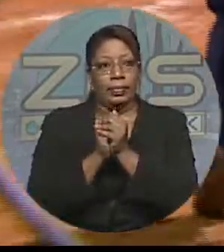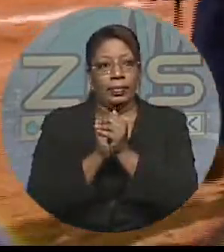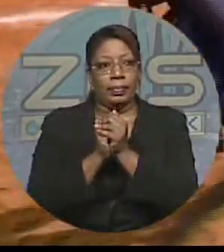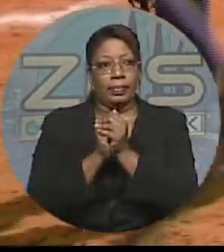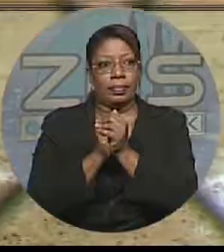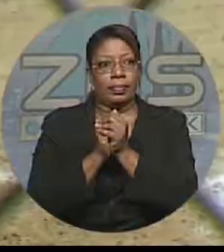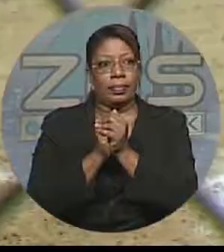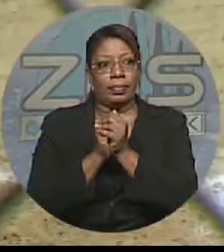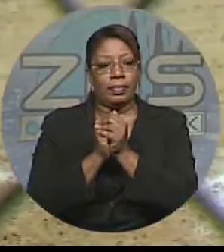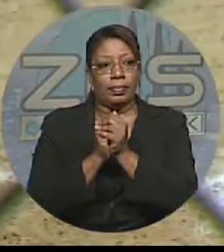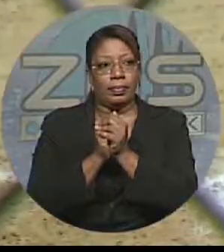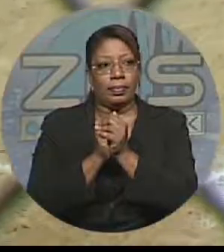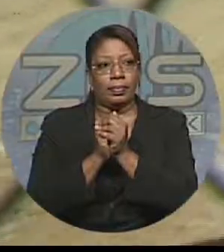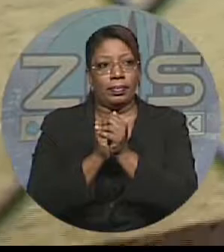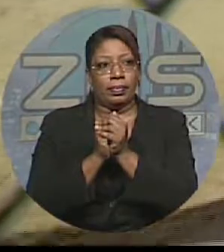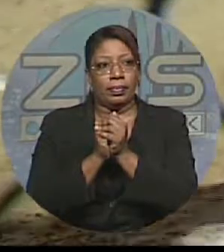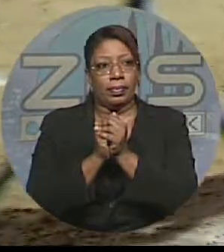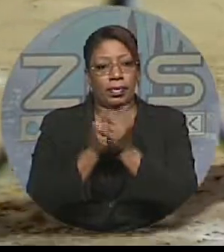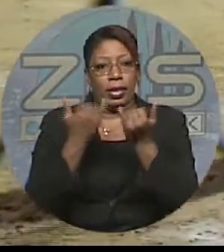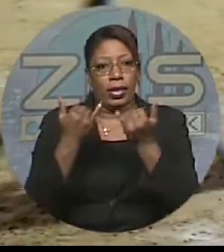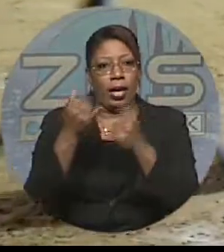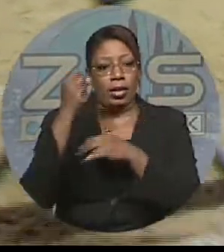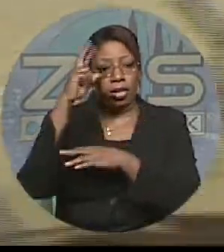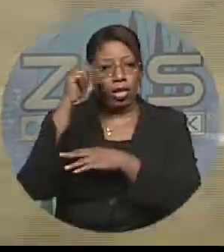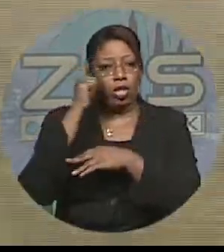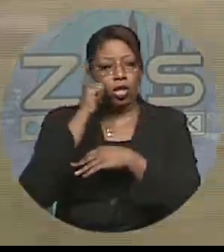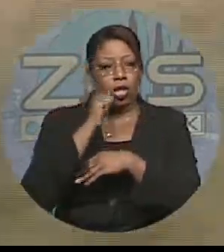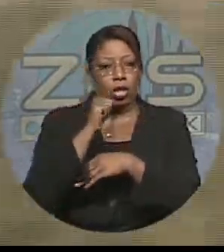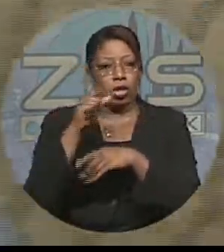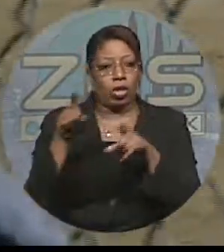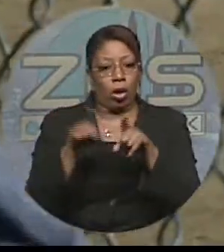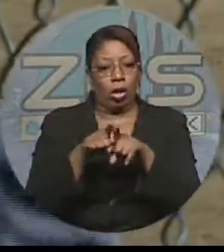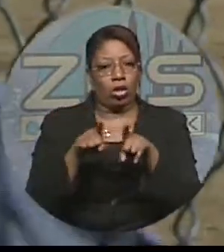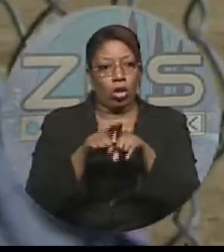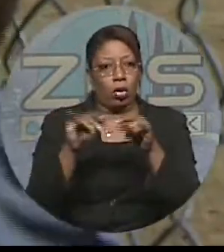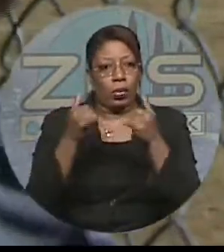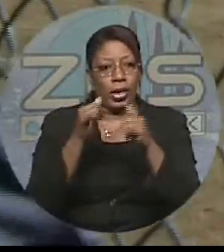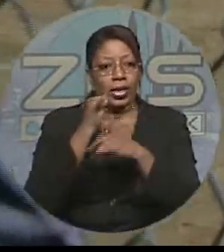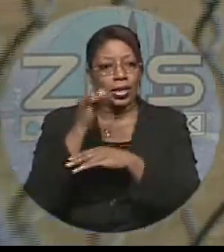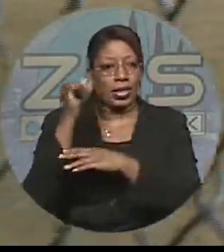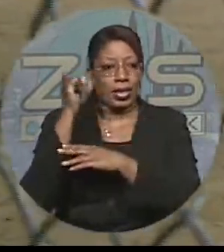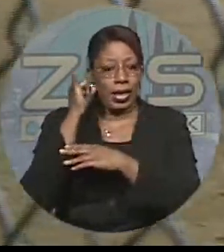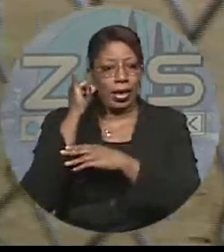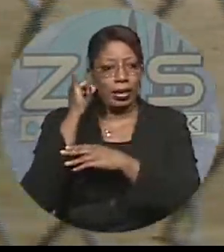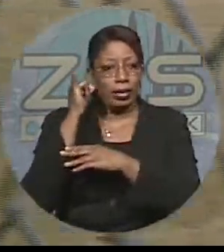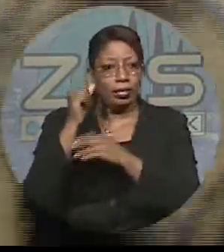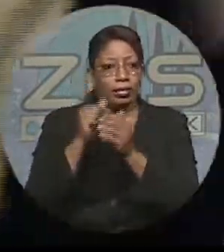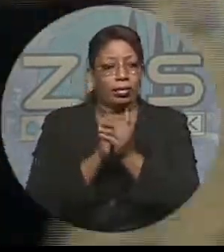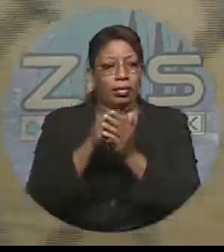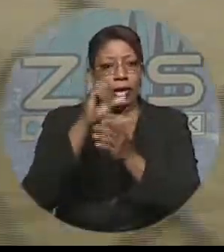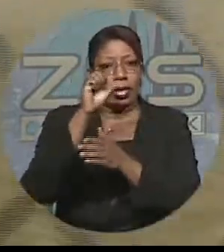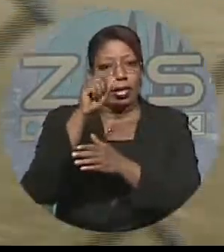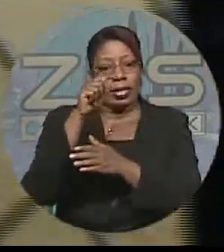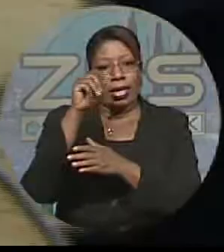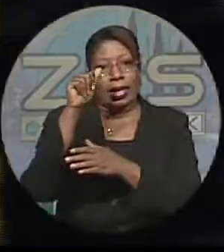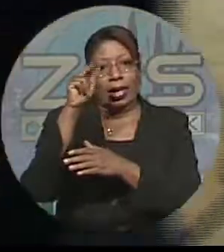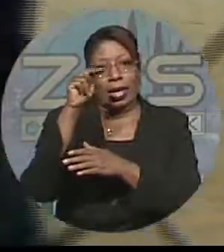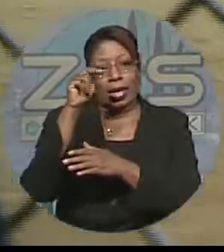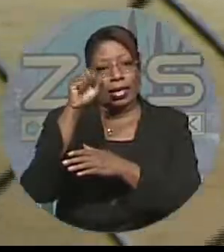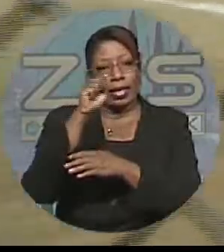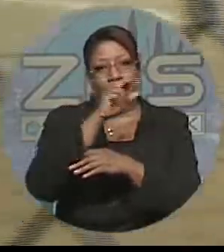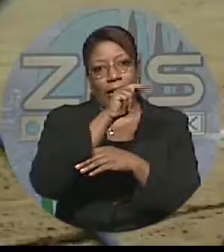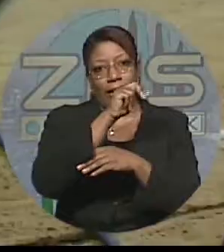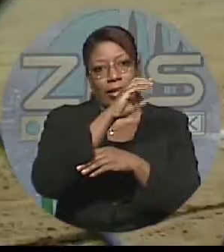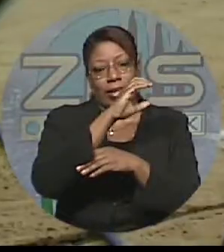Gibson. Thanks a lot, Julian. Now, the senior girls also in the diamond yesterday. This a matchup between St. Anne's and